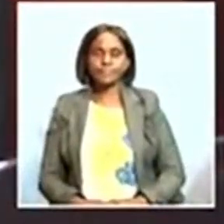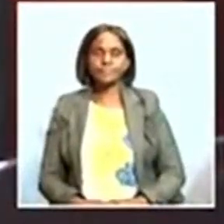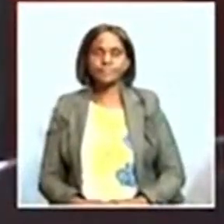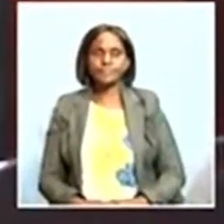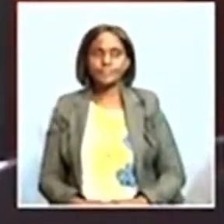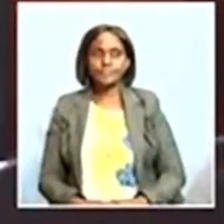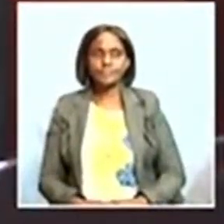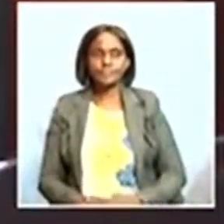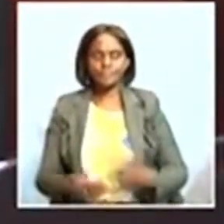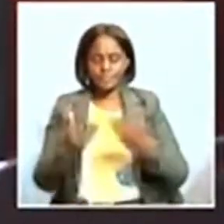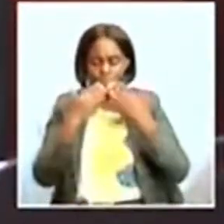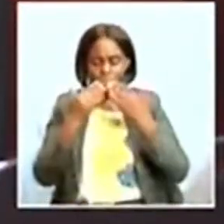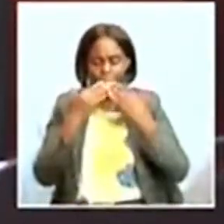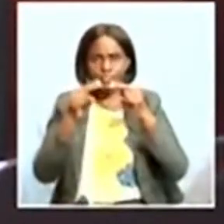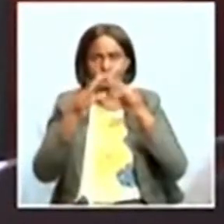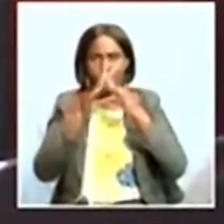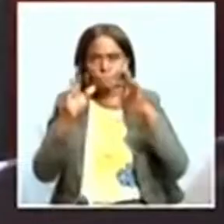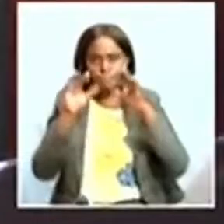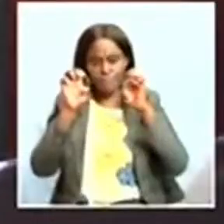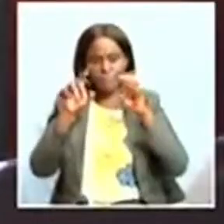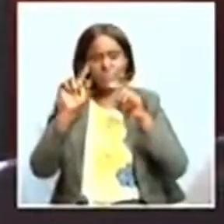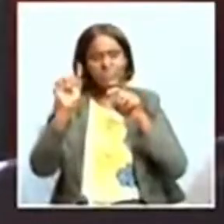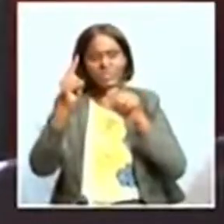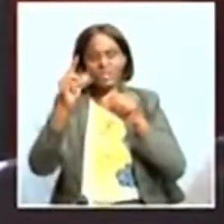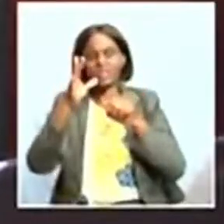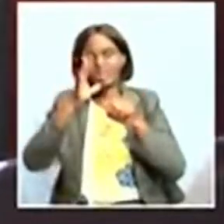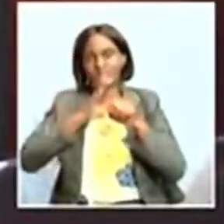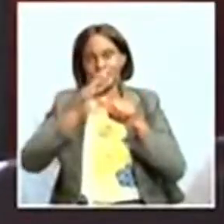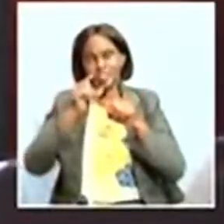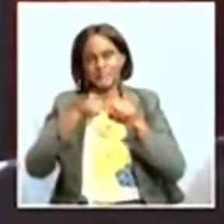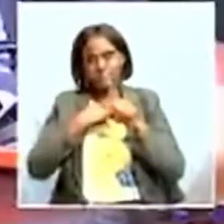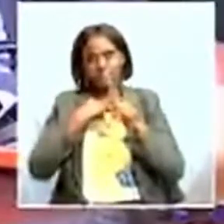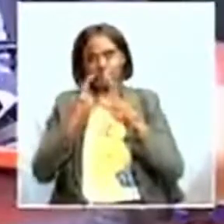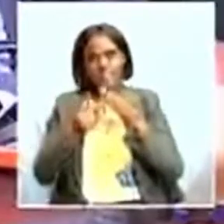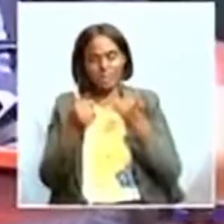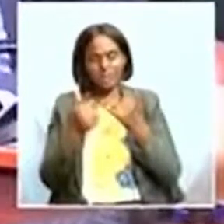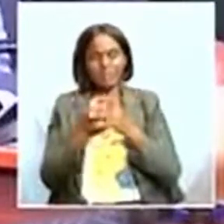The Honorable Minister of Education. First of all, Madam Speaker, let me